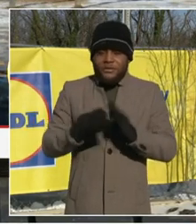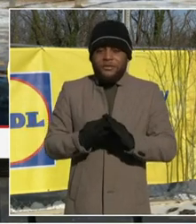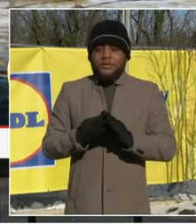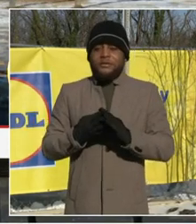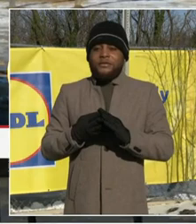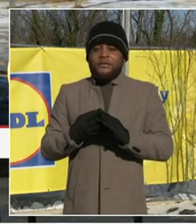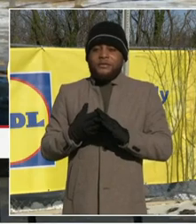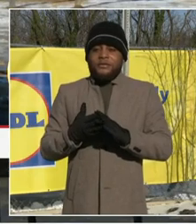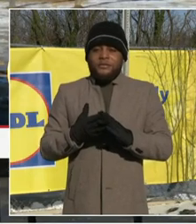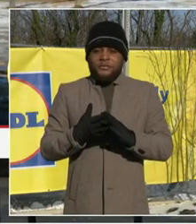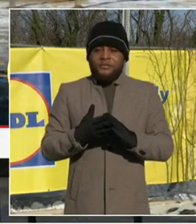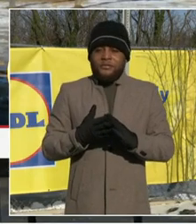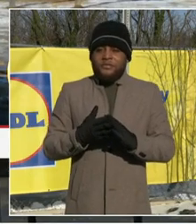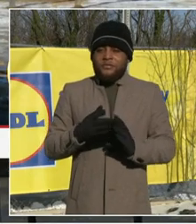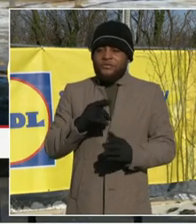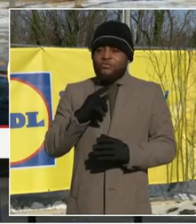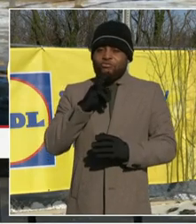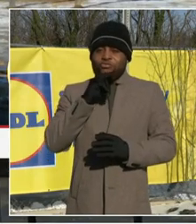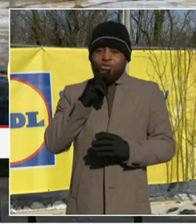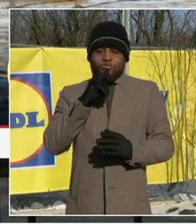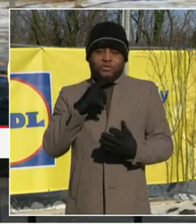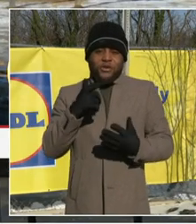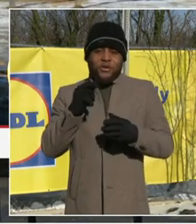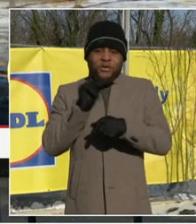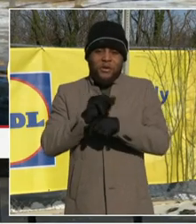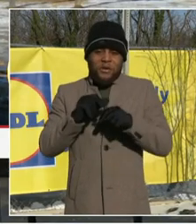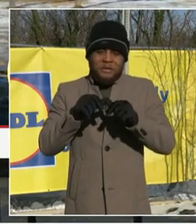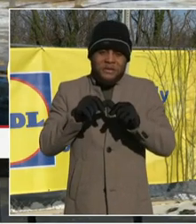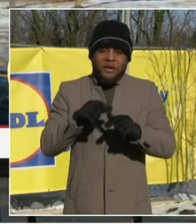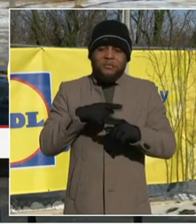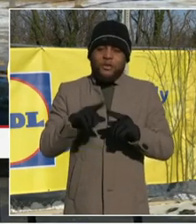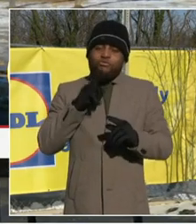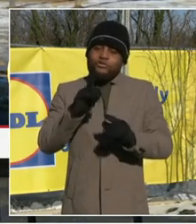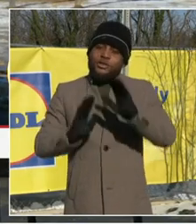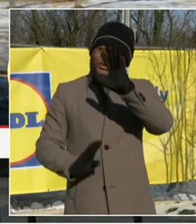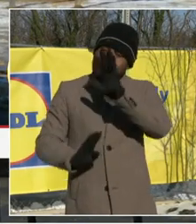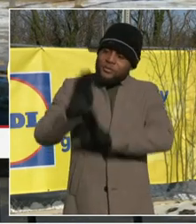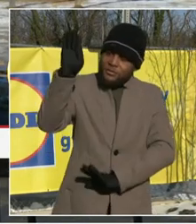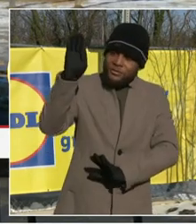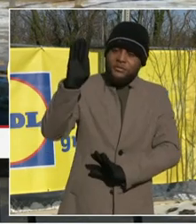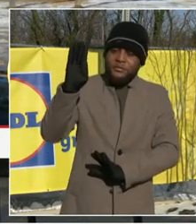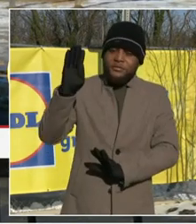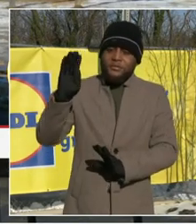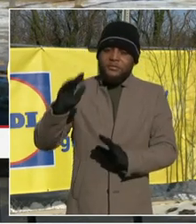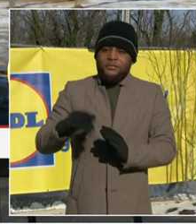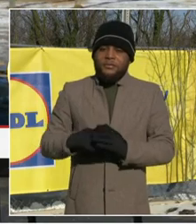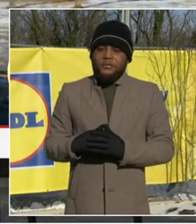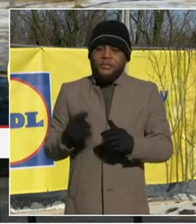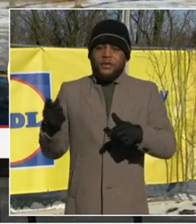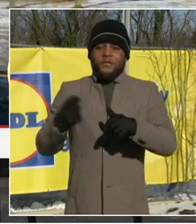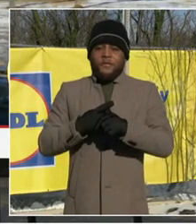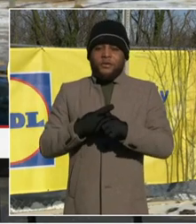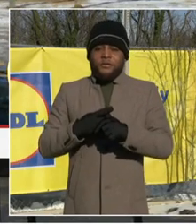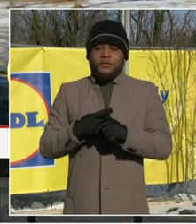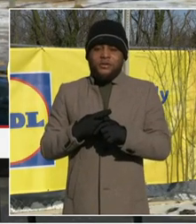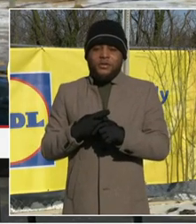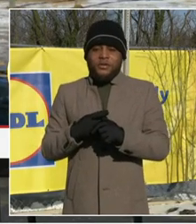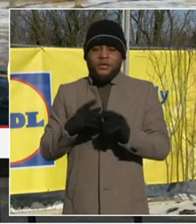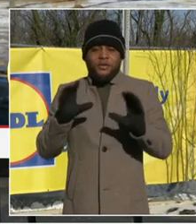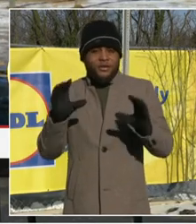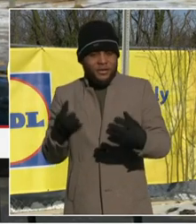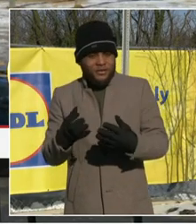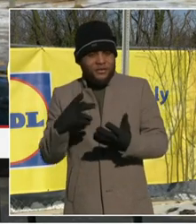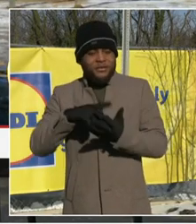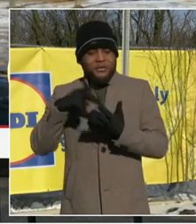with, excelling in delivering a first-class project. So Rappaport Development and W. Sweet Smith,